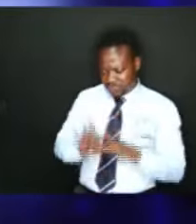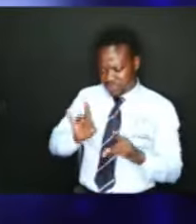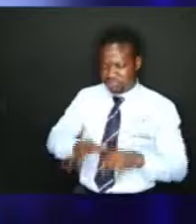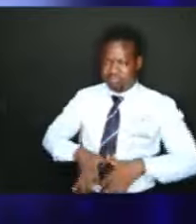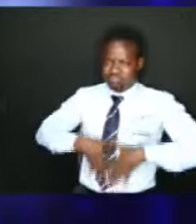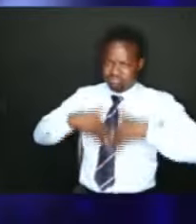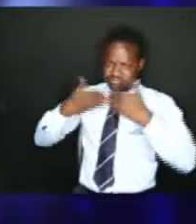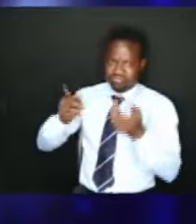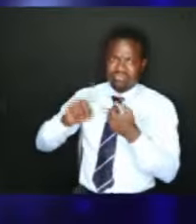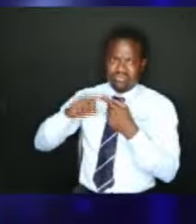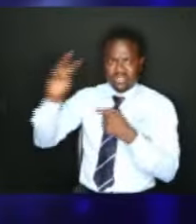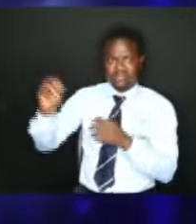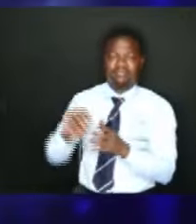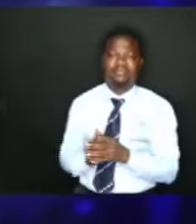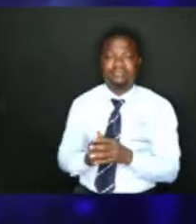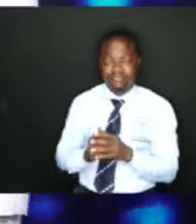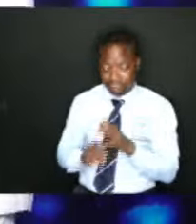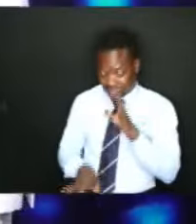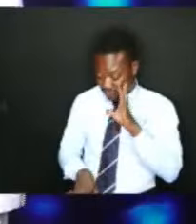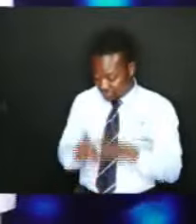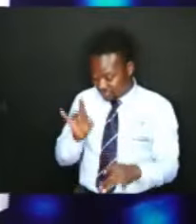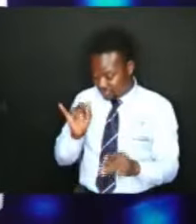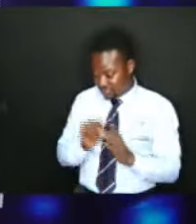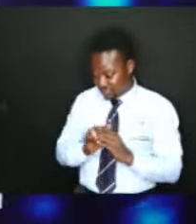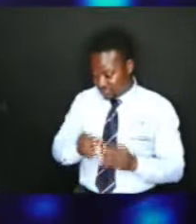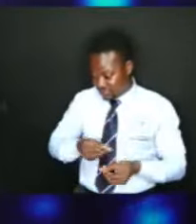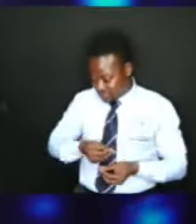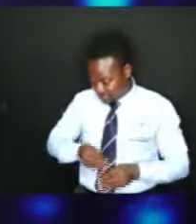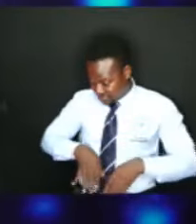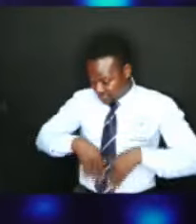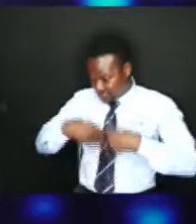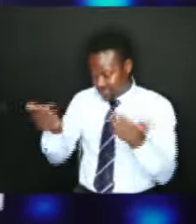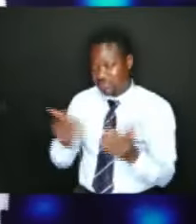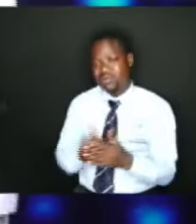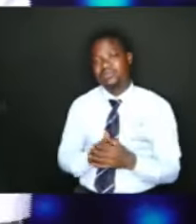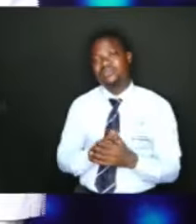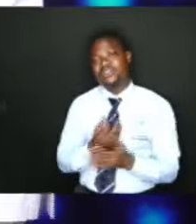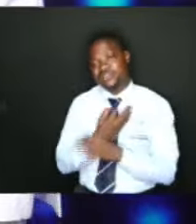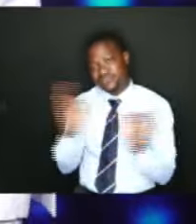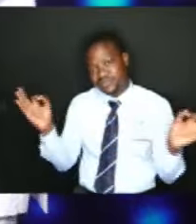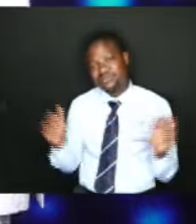jano. Spirit that is released. Now,